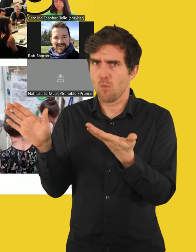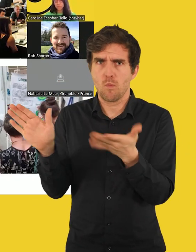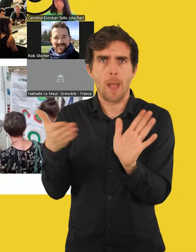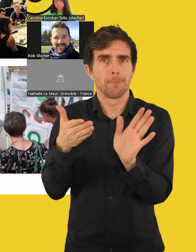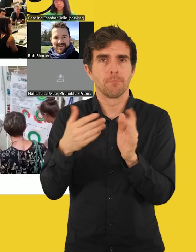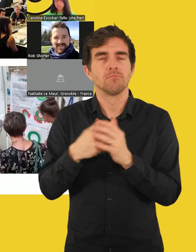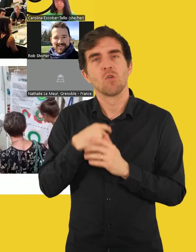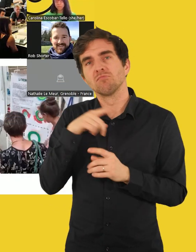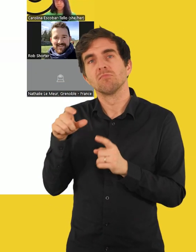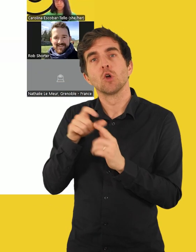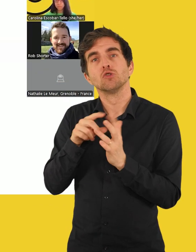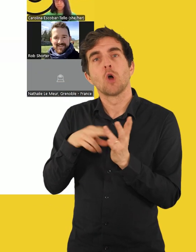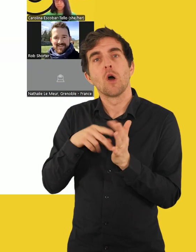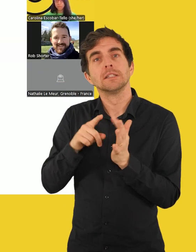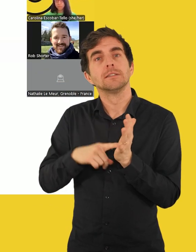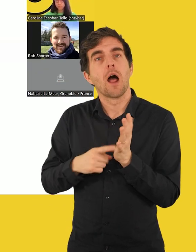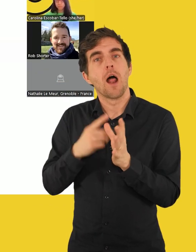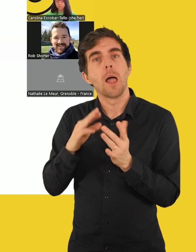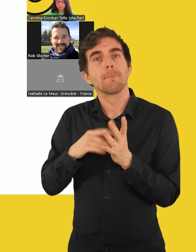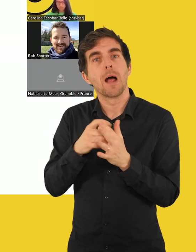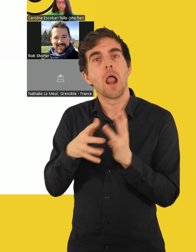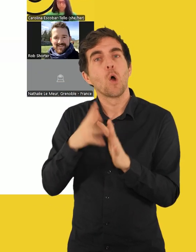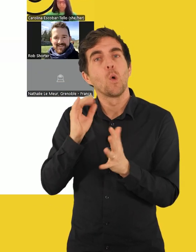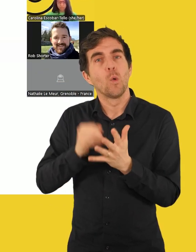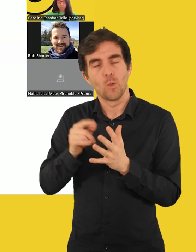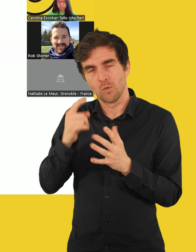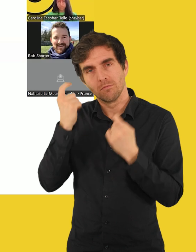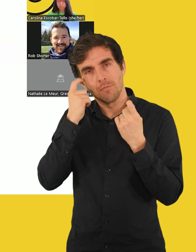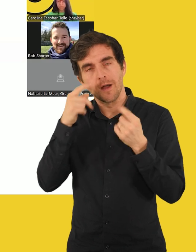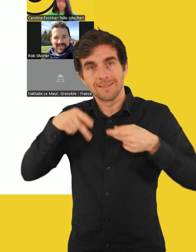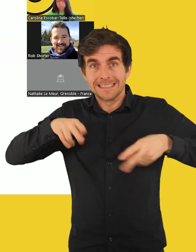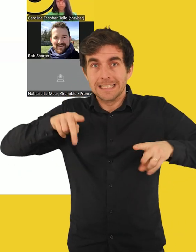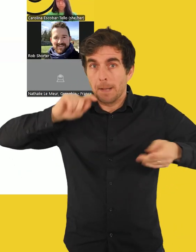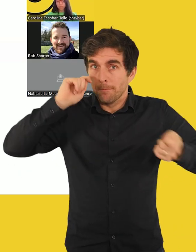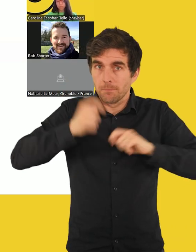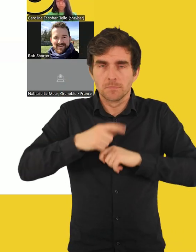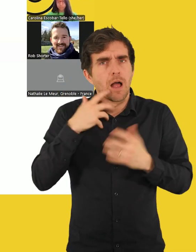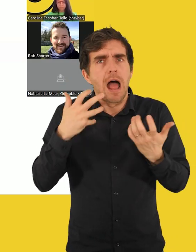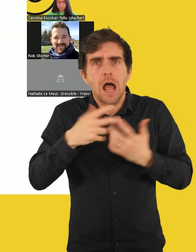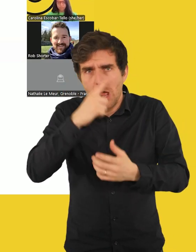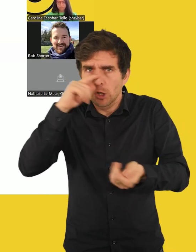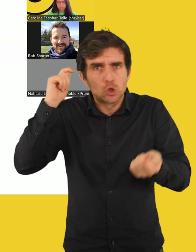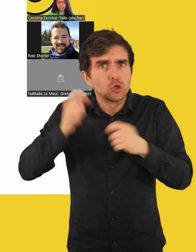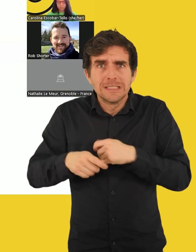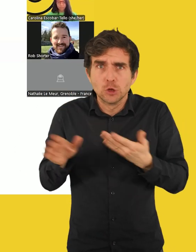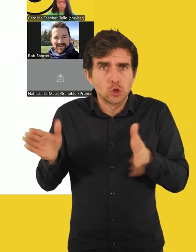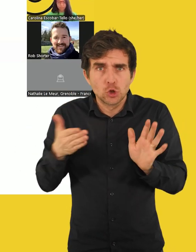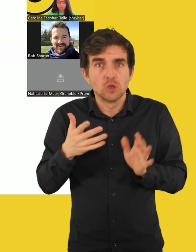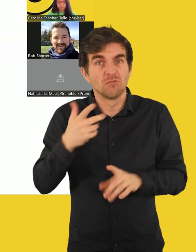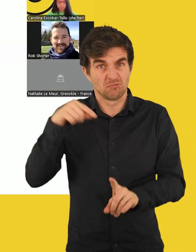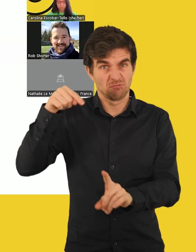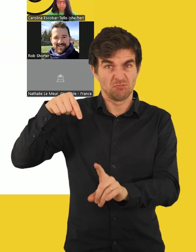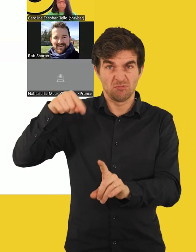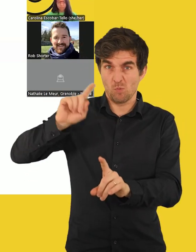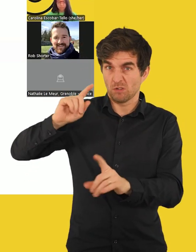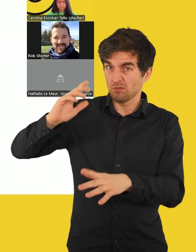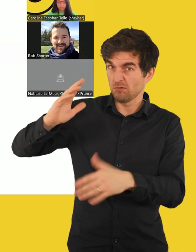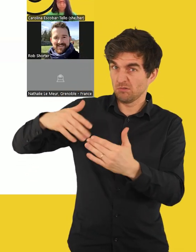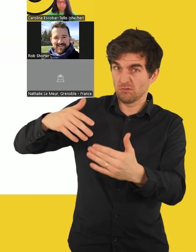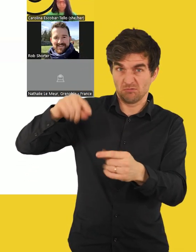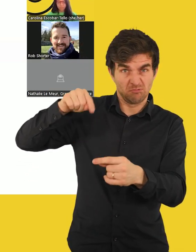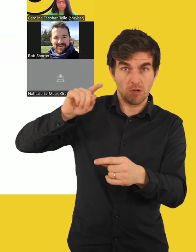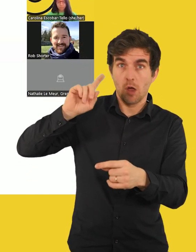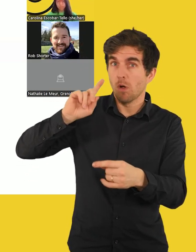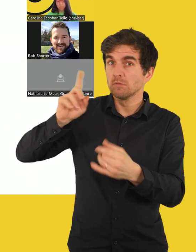you change that paradigm? I turned to Donella Meadows, one of the mothers of systems thinking. She said, how do you change paradigms? You keep pointing